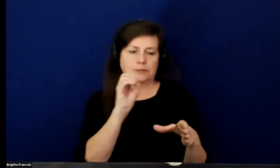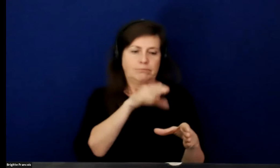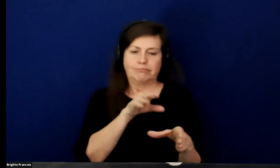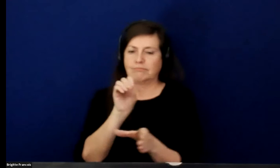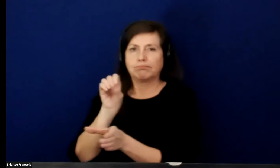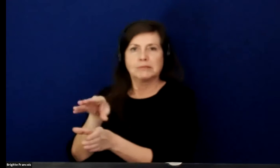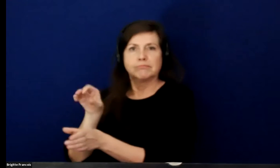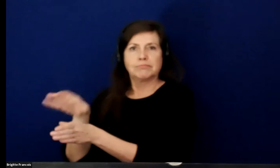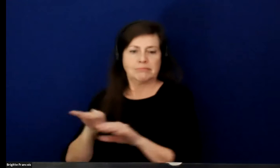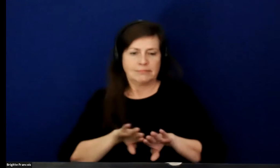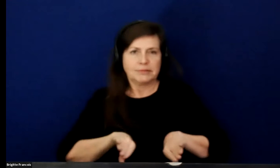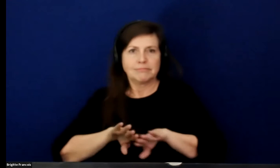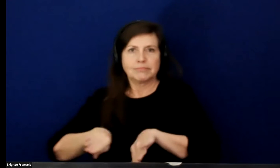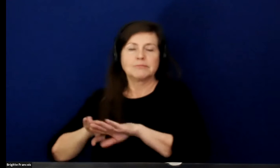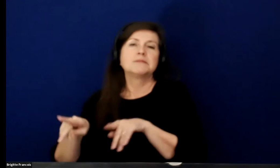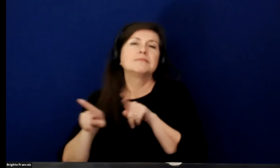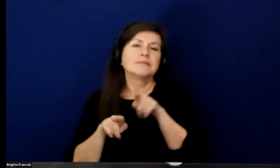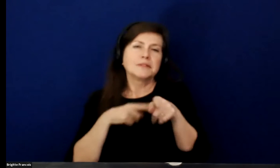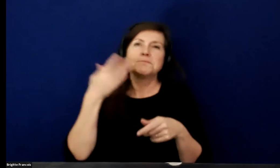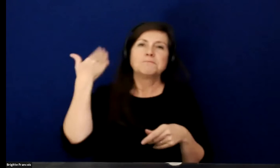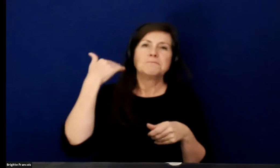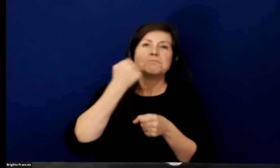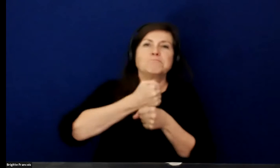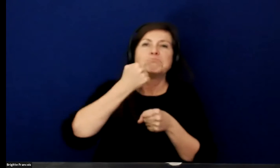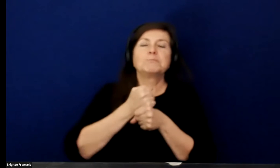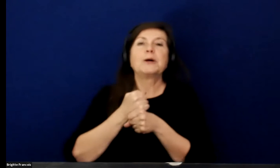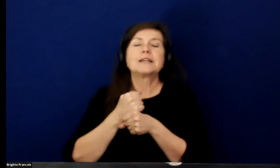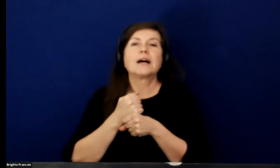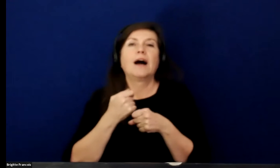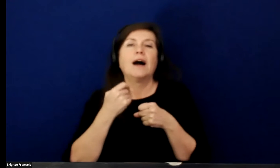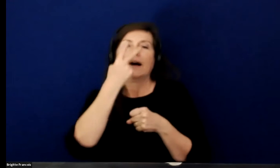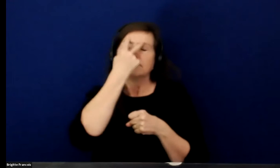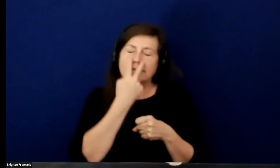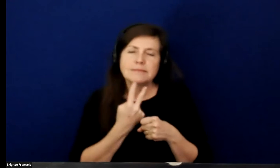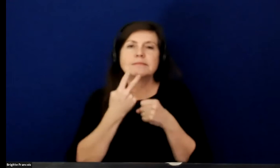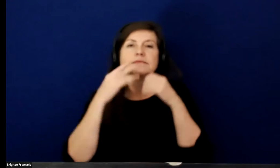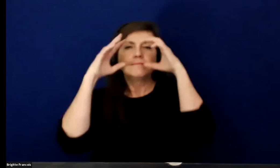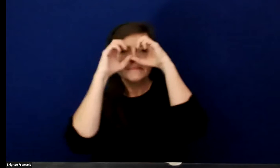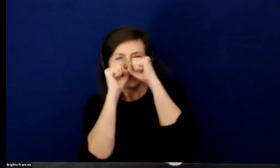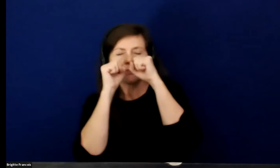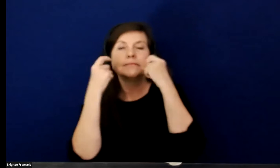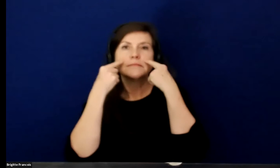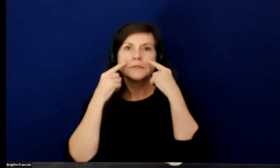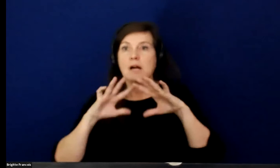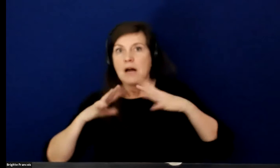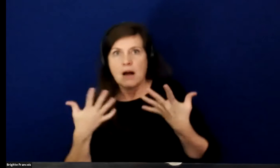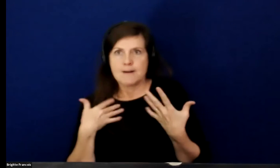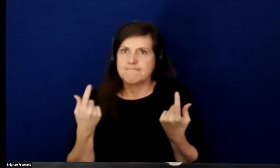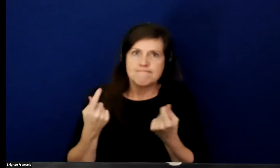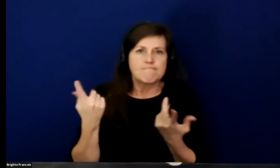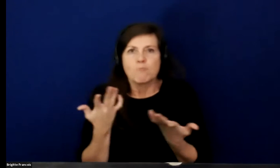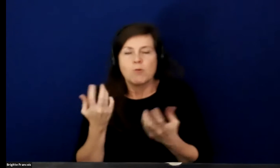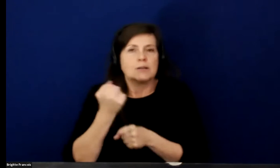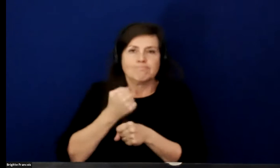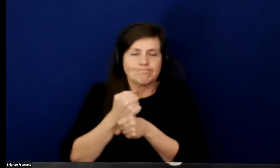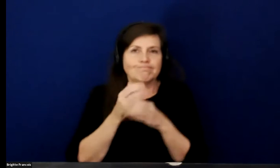in the visually impaired organization in Sweden, we always had this discussion of what to do with people who have a visual impairment and something else. Which organization